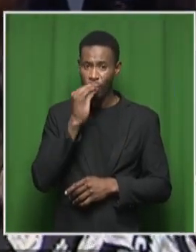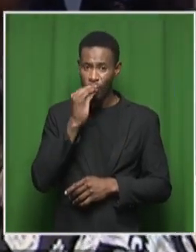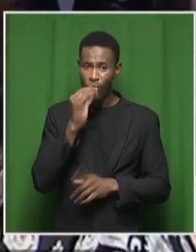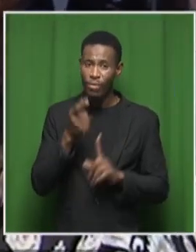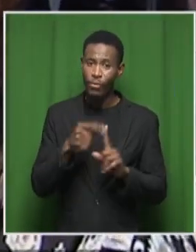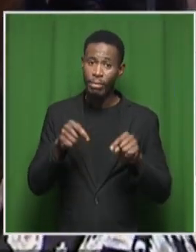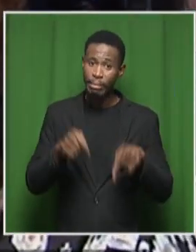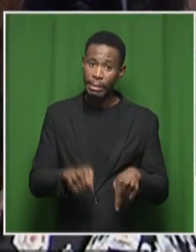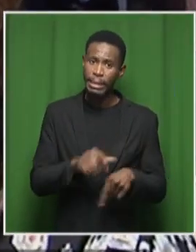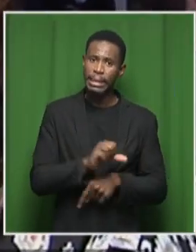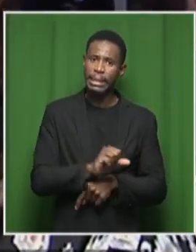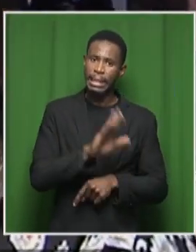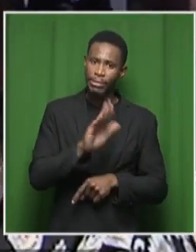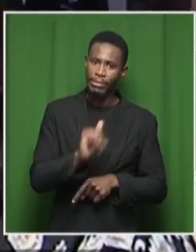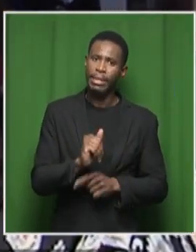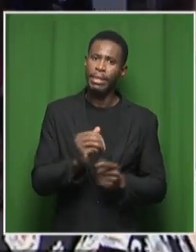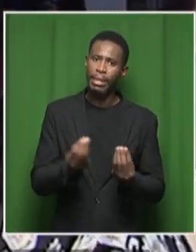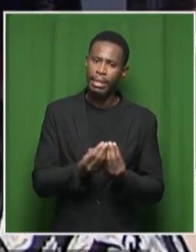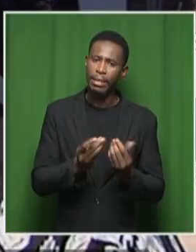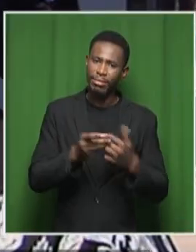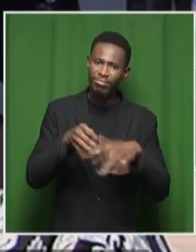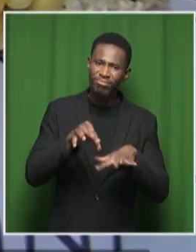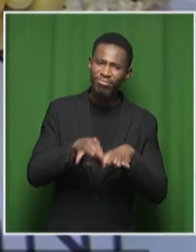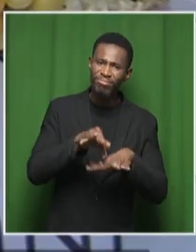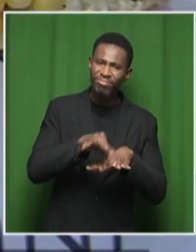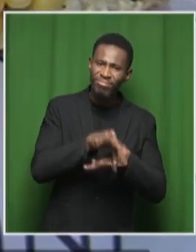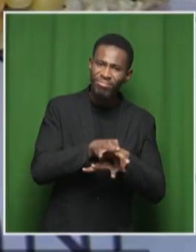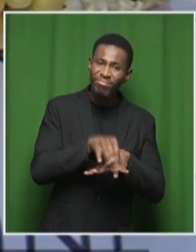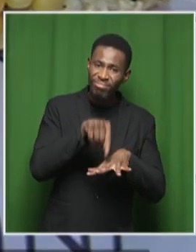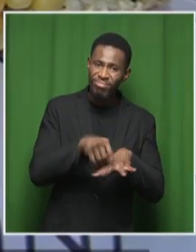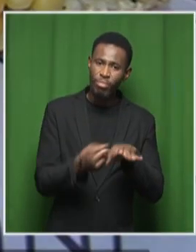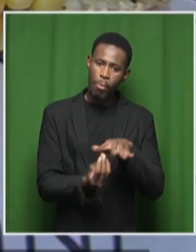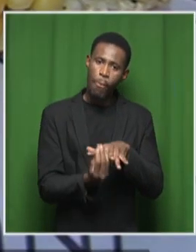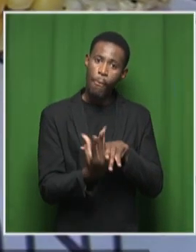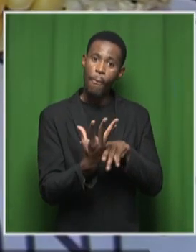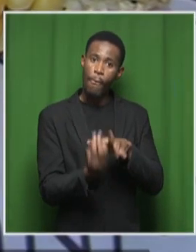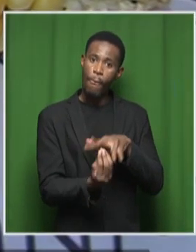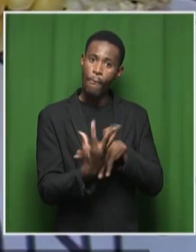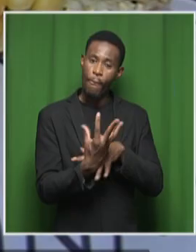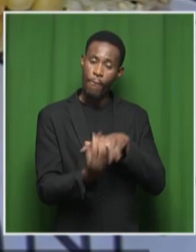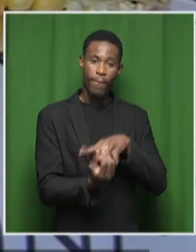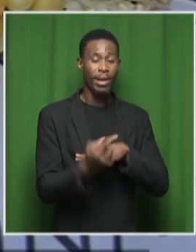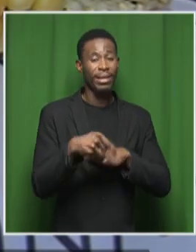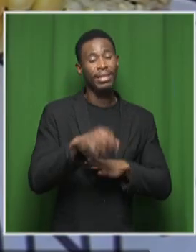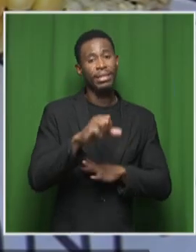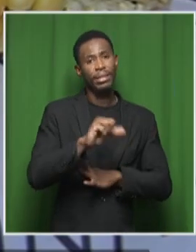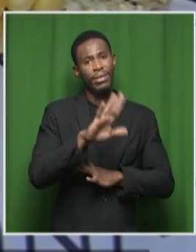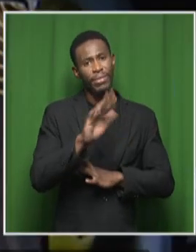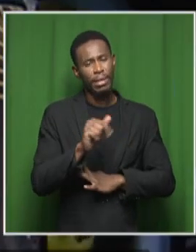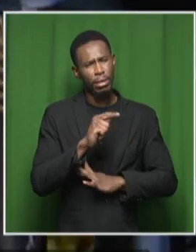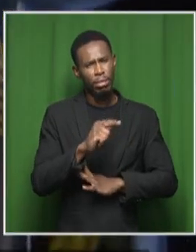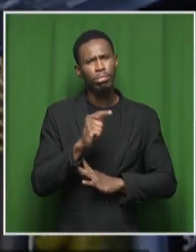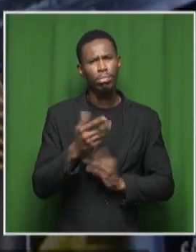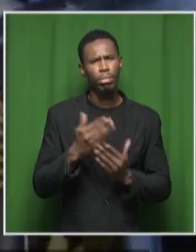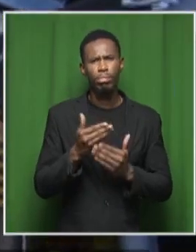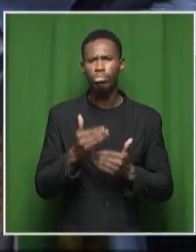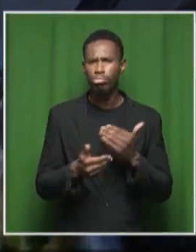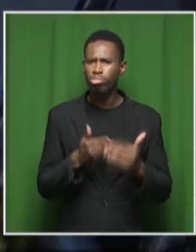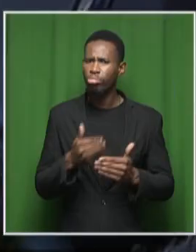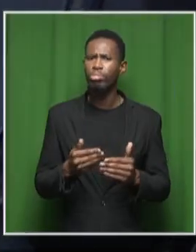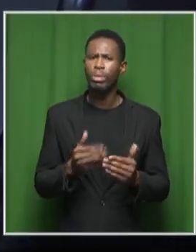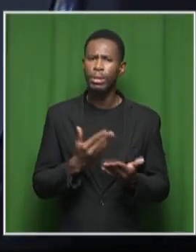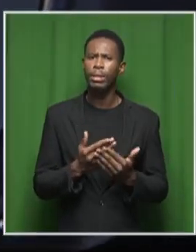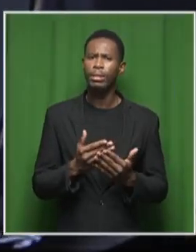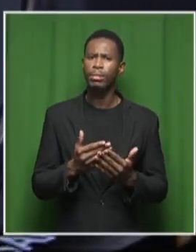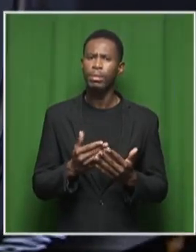Africa have different types of indigenous crops that grow in there. They do well in it, they're durable, they actually perform very well in different climate